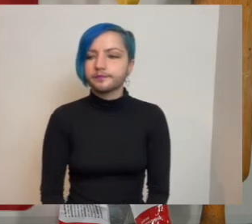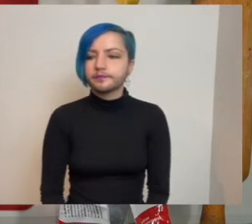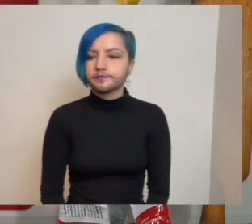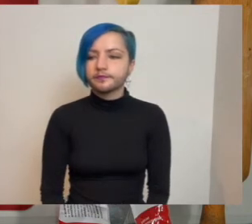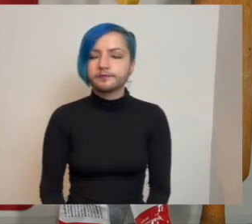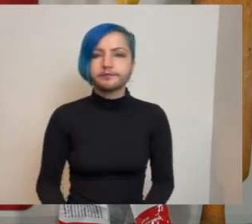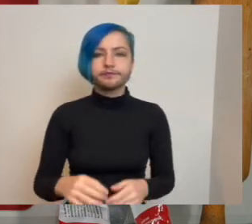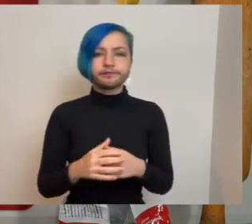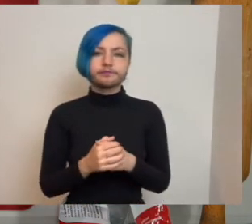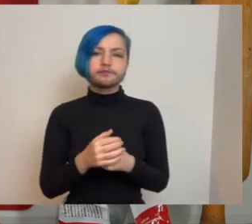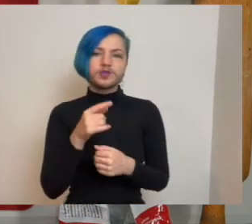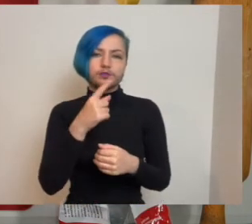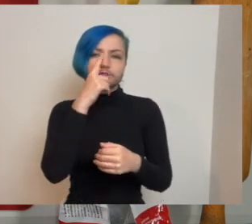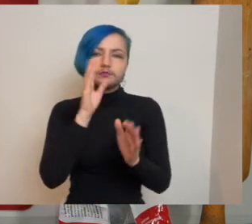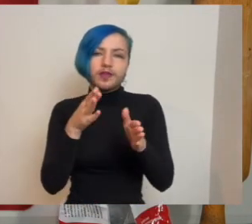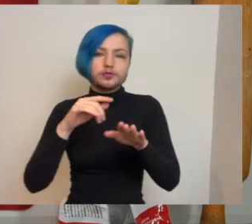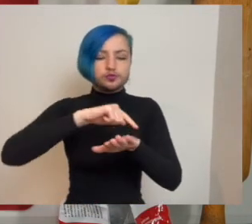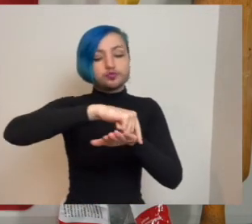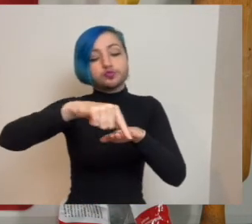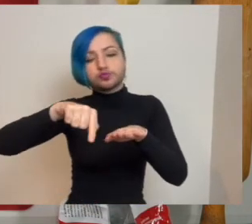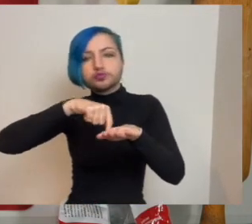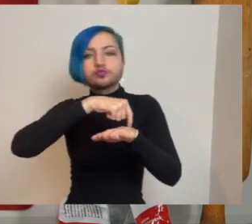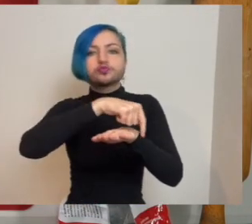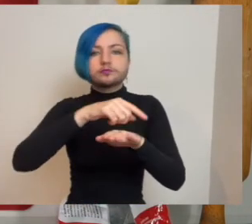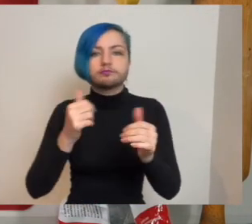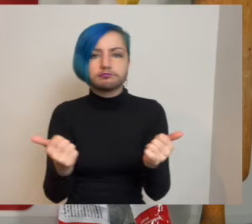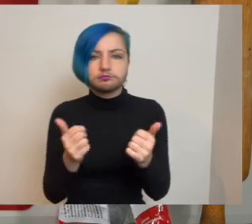just down there, but you can work around all of the sides.